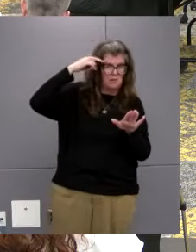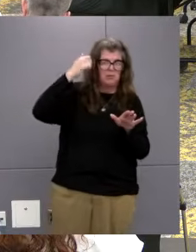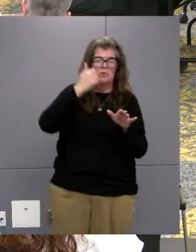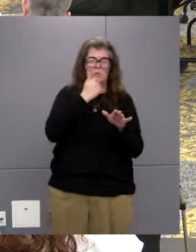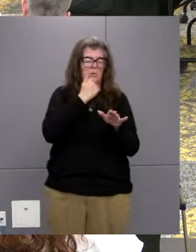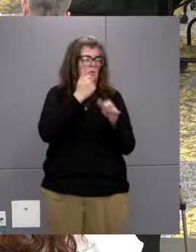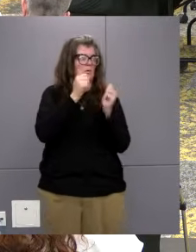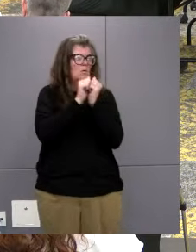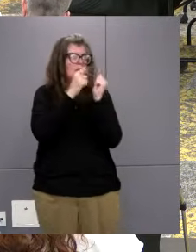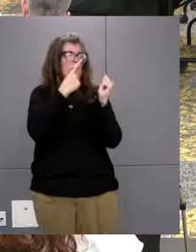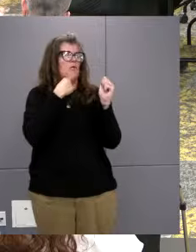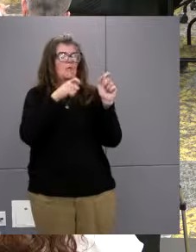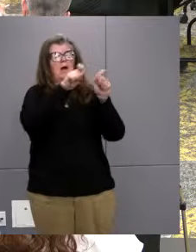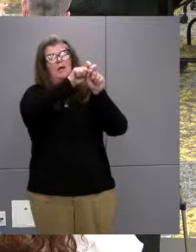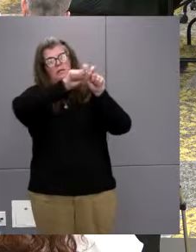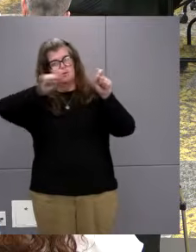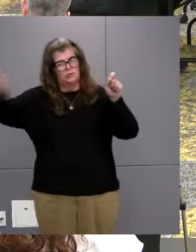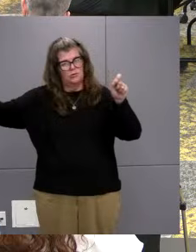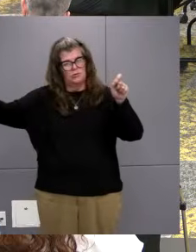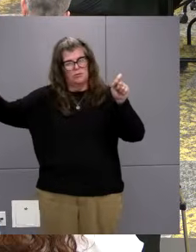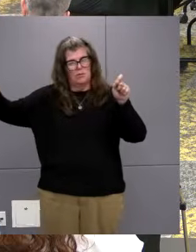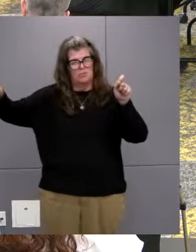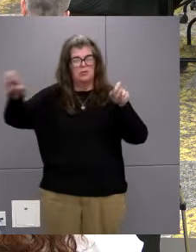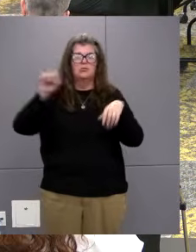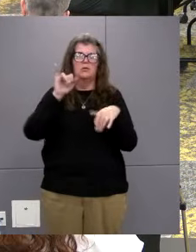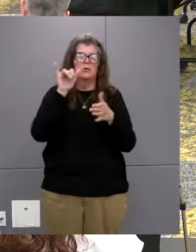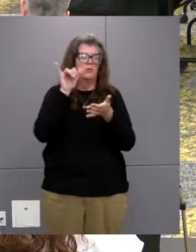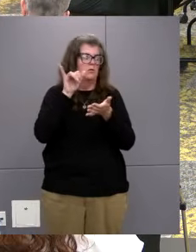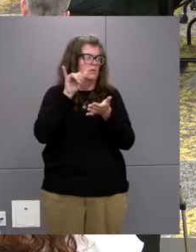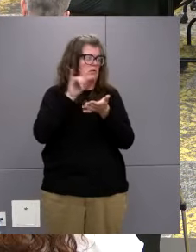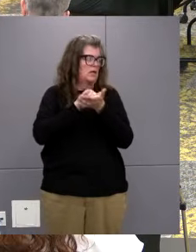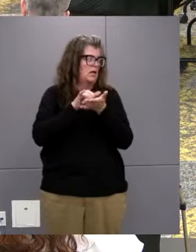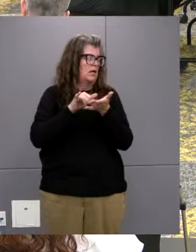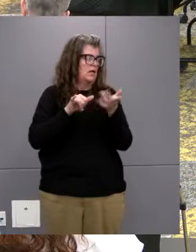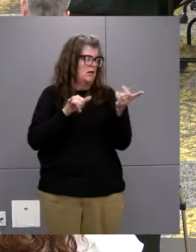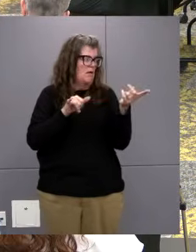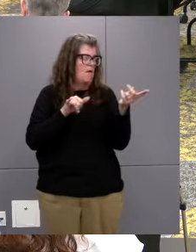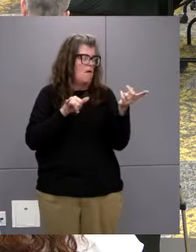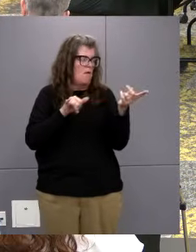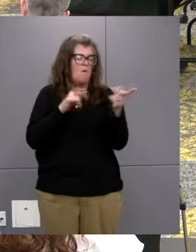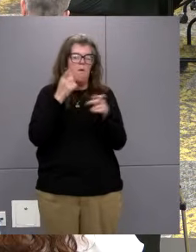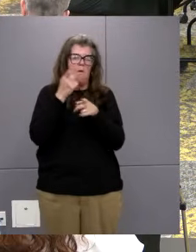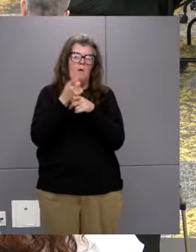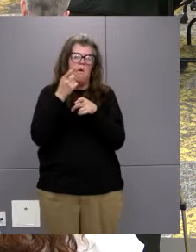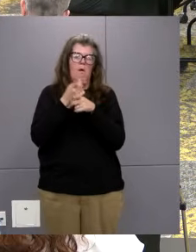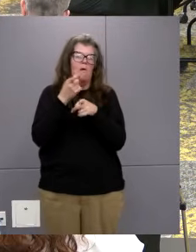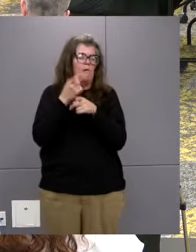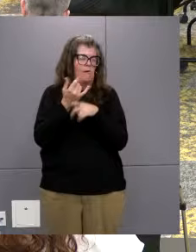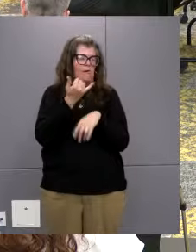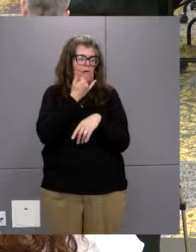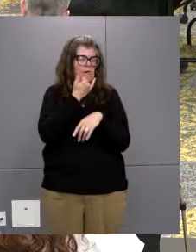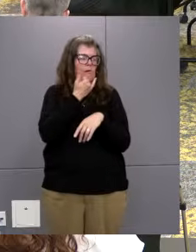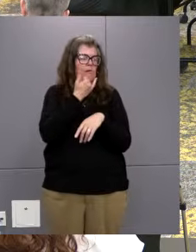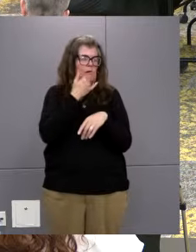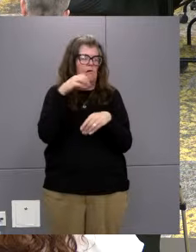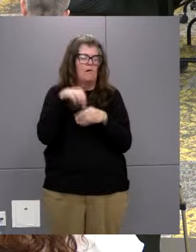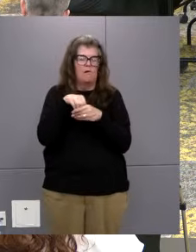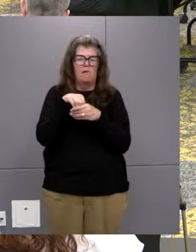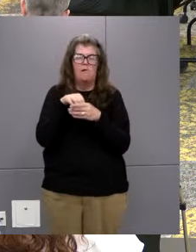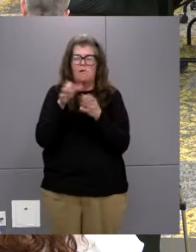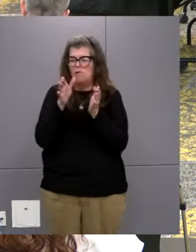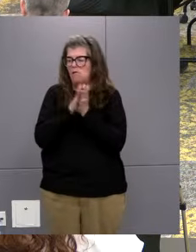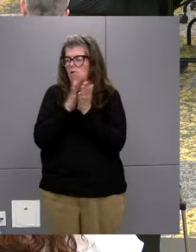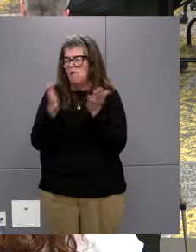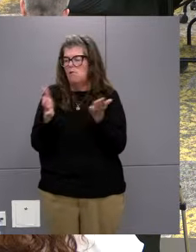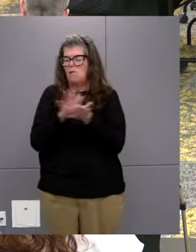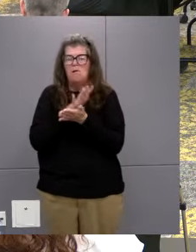red, with the cross through showing that's being deleted. You are correct with that,